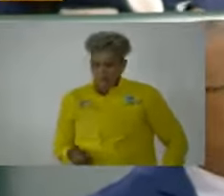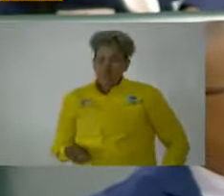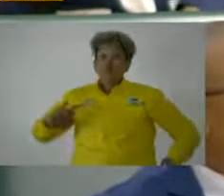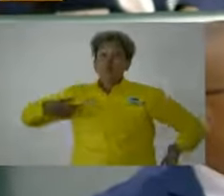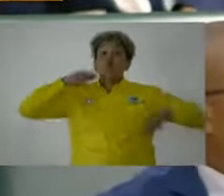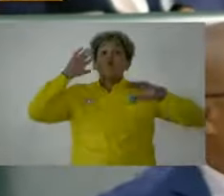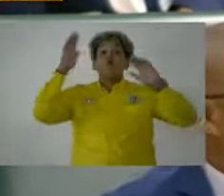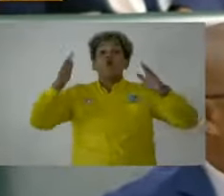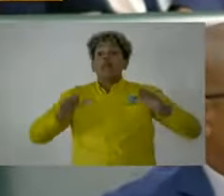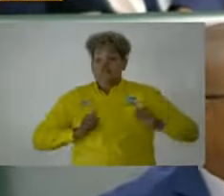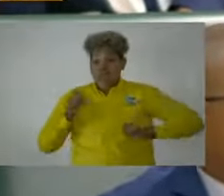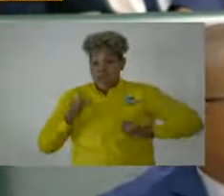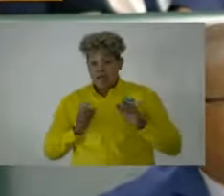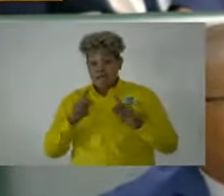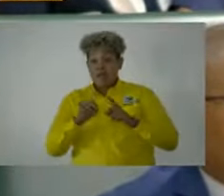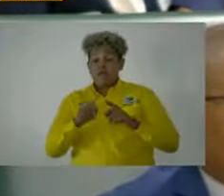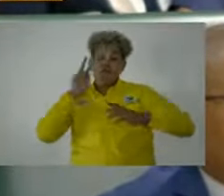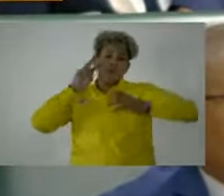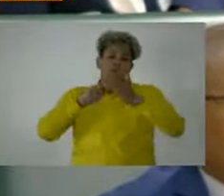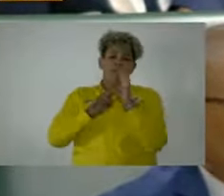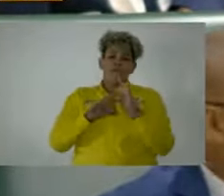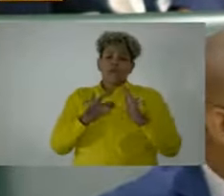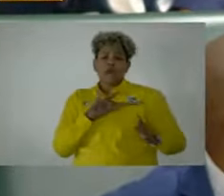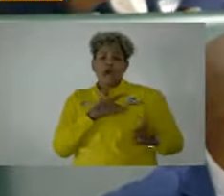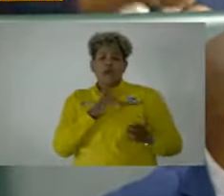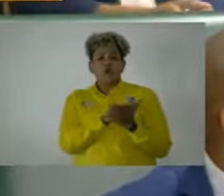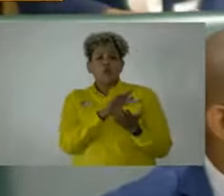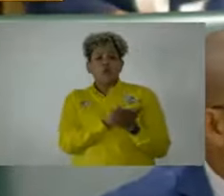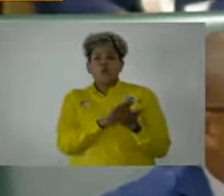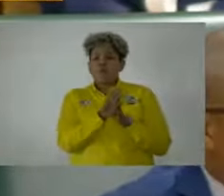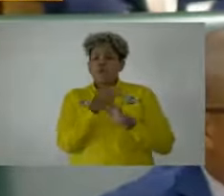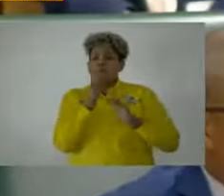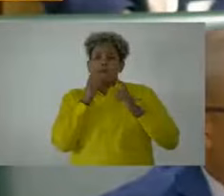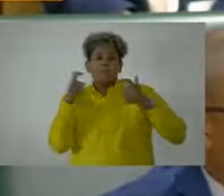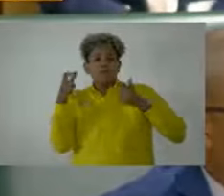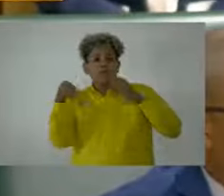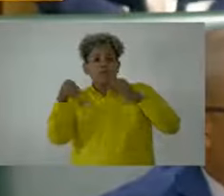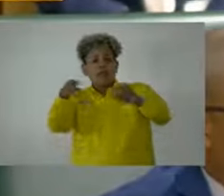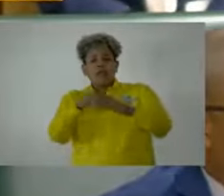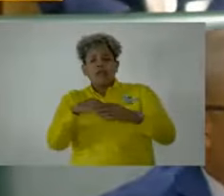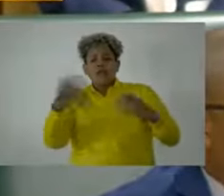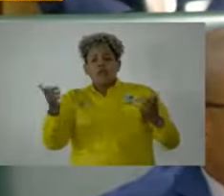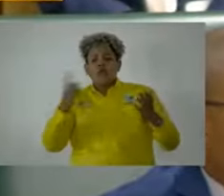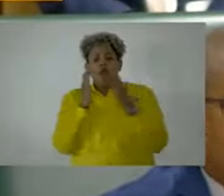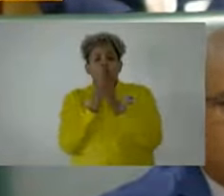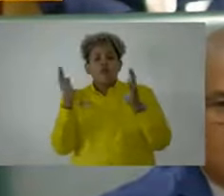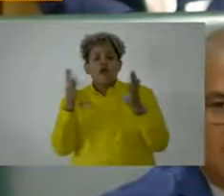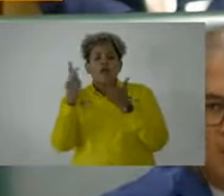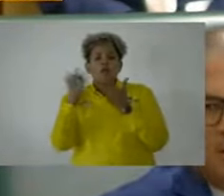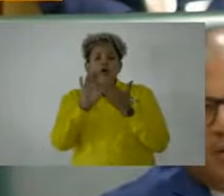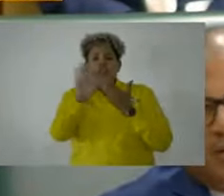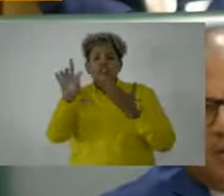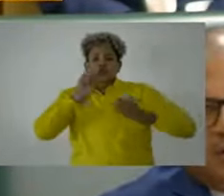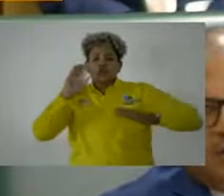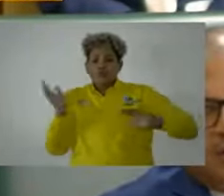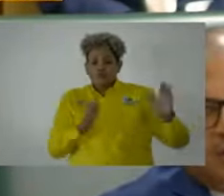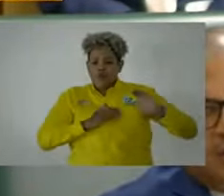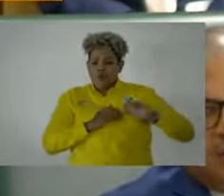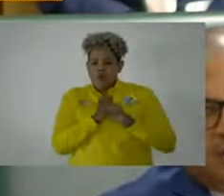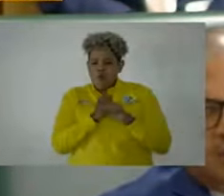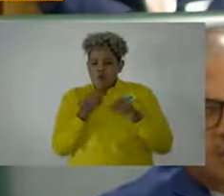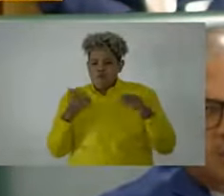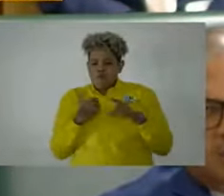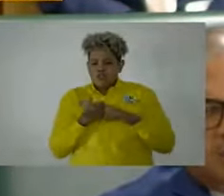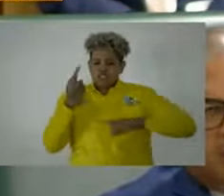We will reinvigorate and repurpose HART to be a major player in a wider project to prepare our